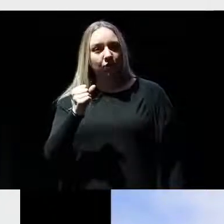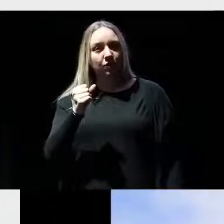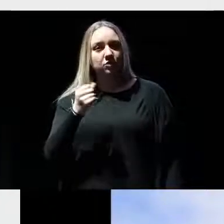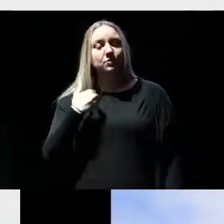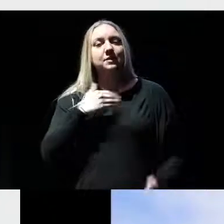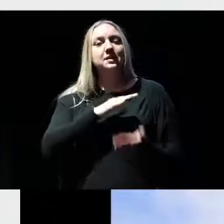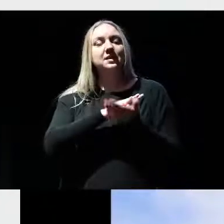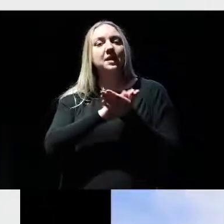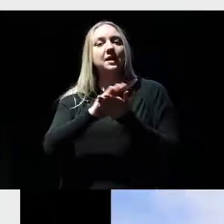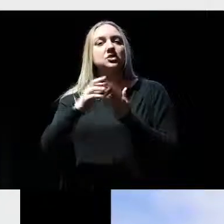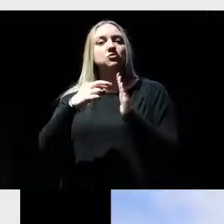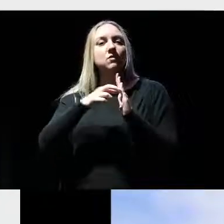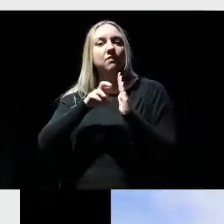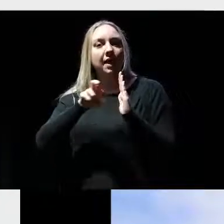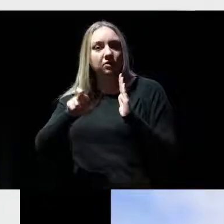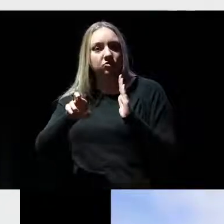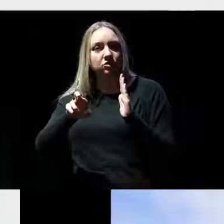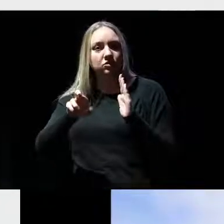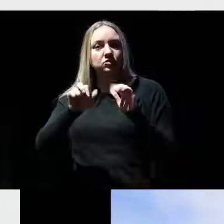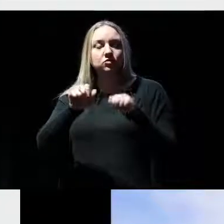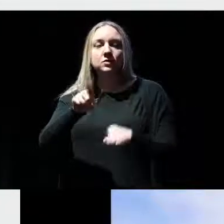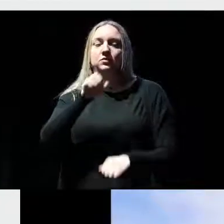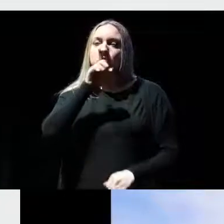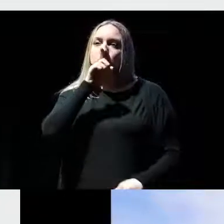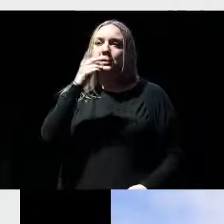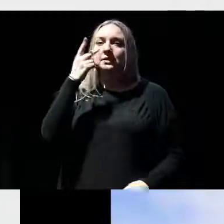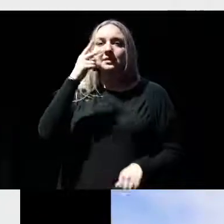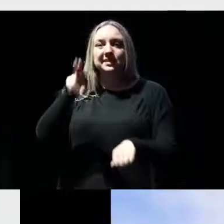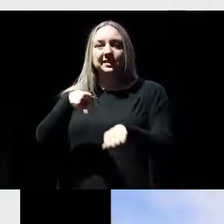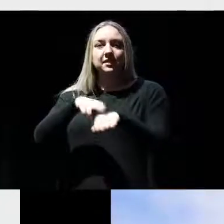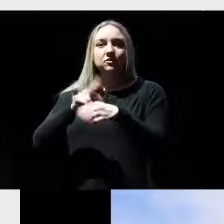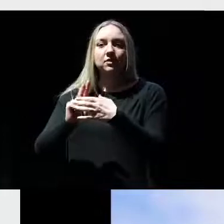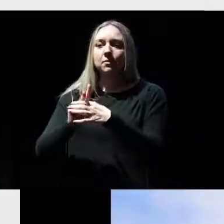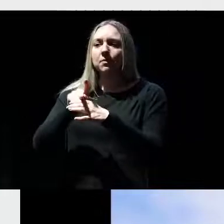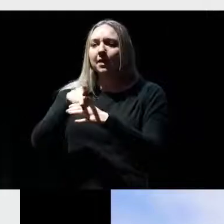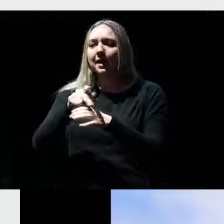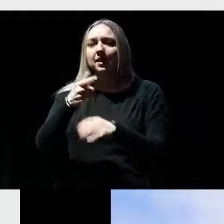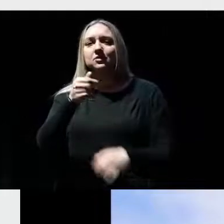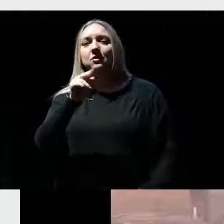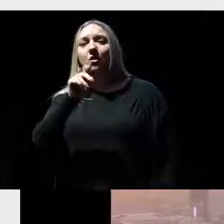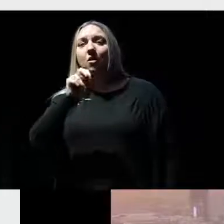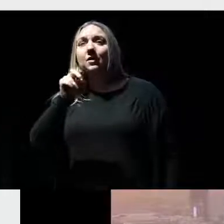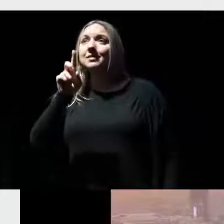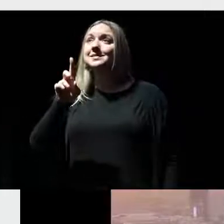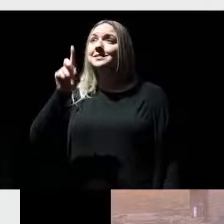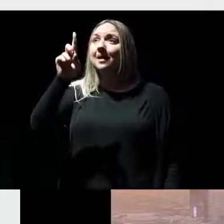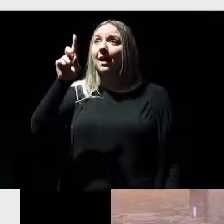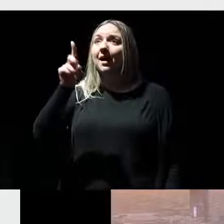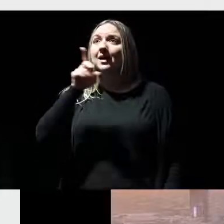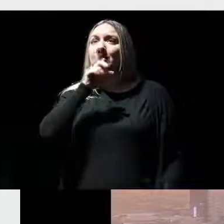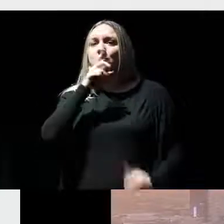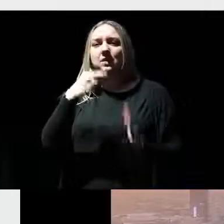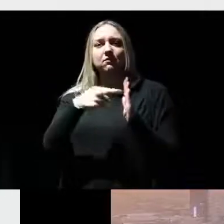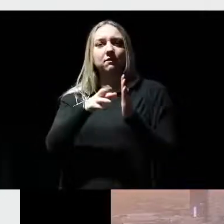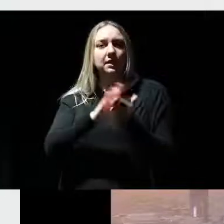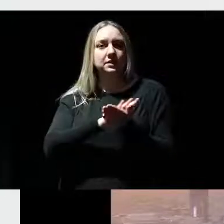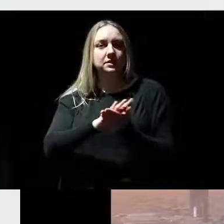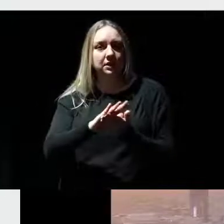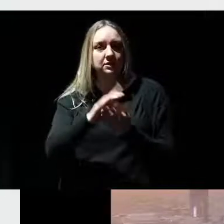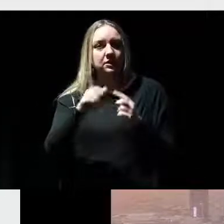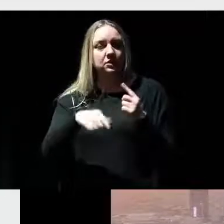reflect either the plants, the landscape, the gardens, or the sky. And so as you move around the building,